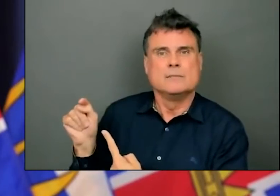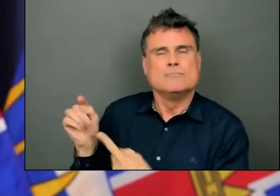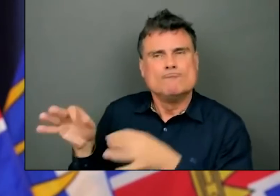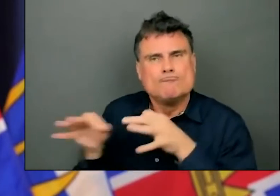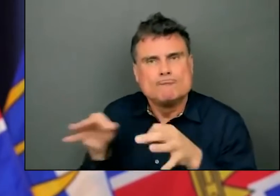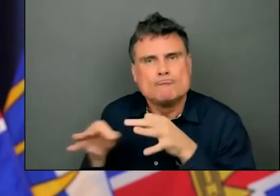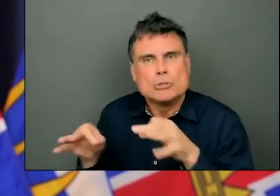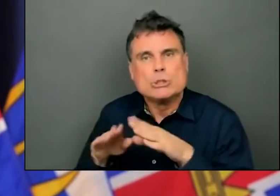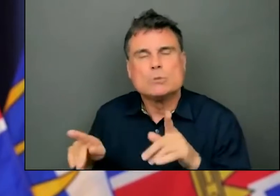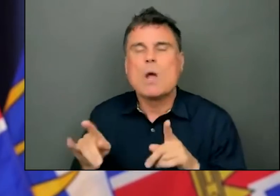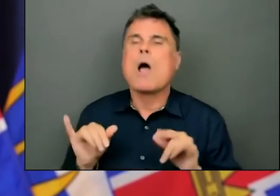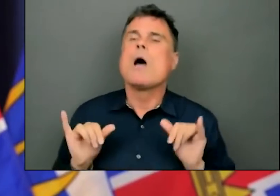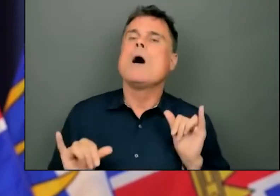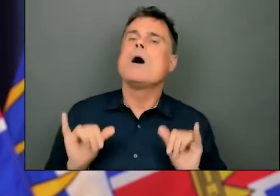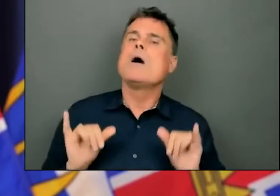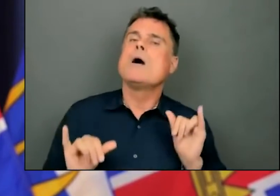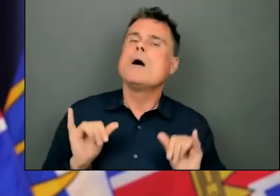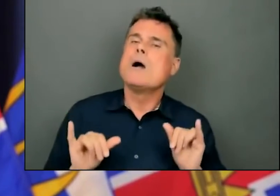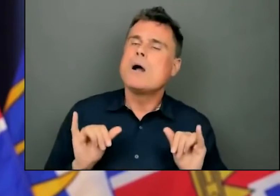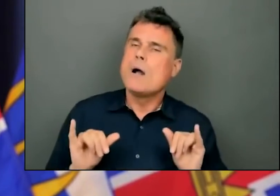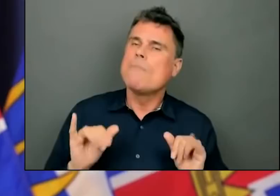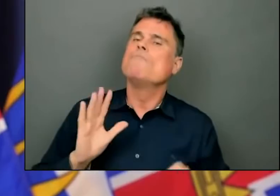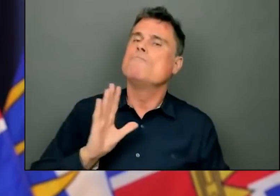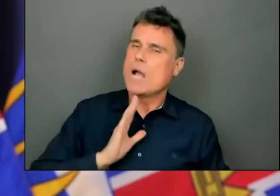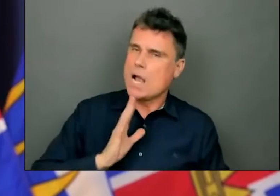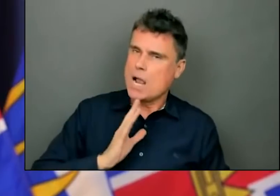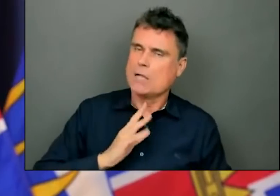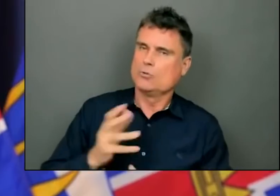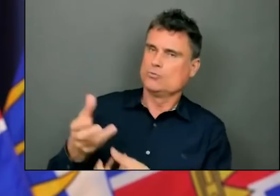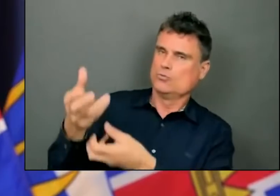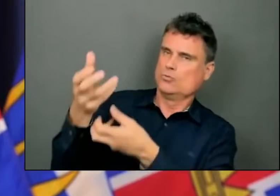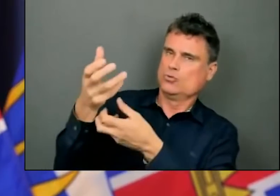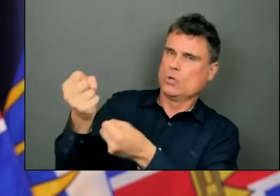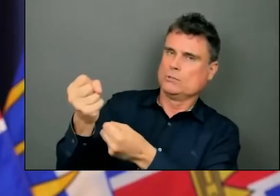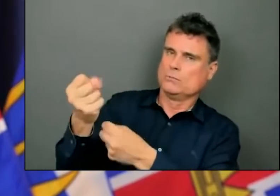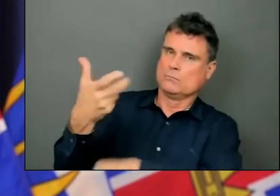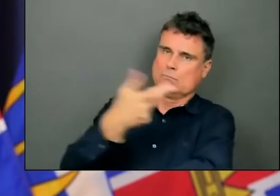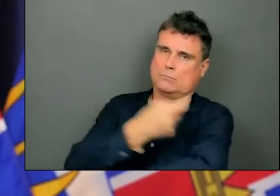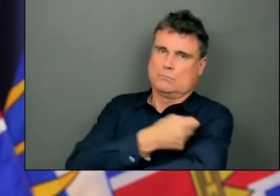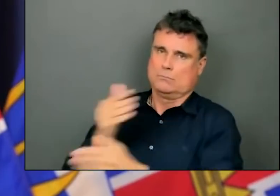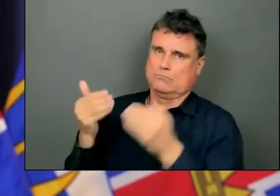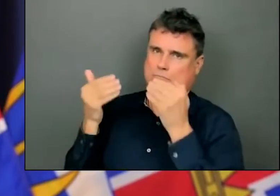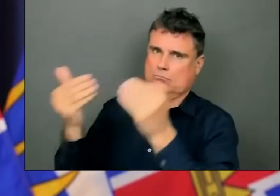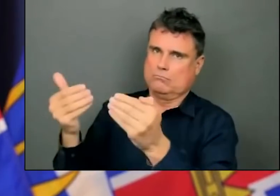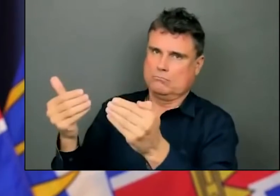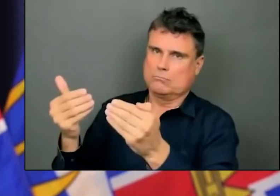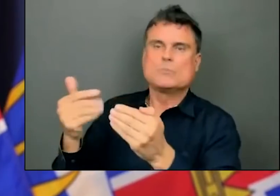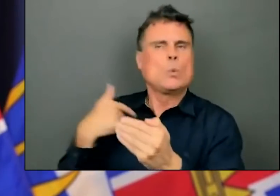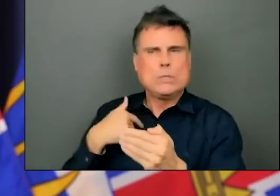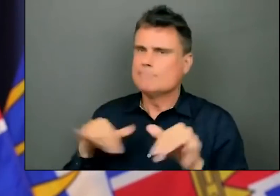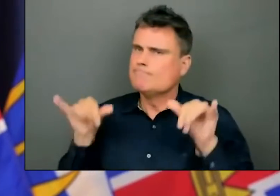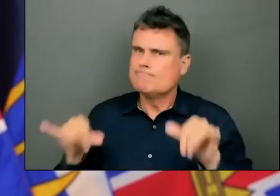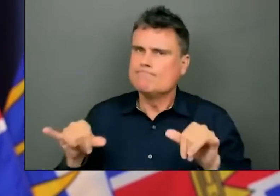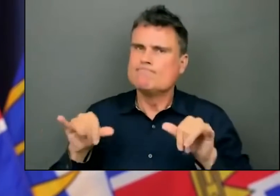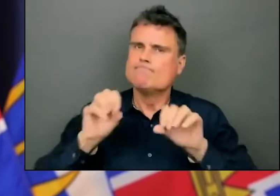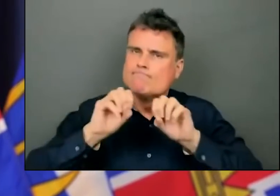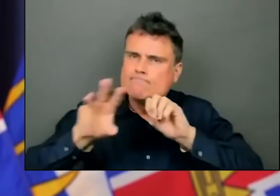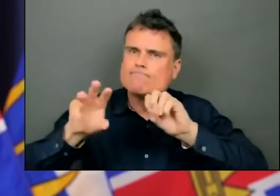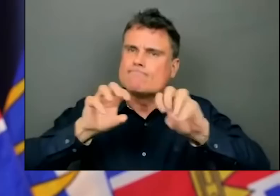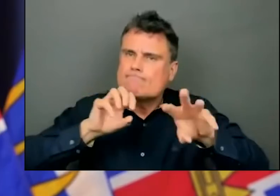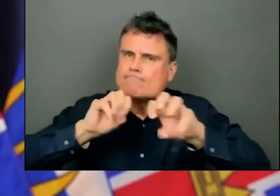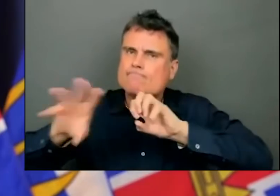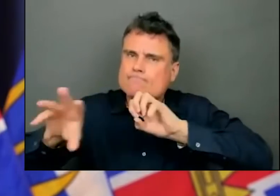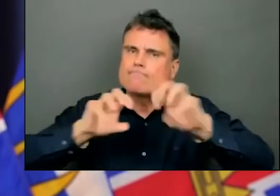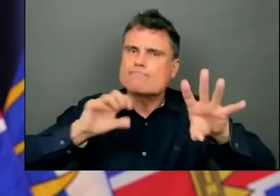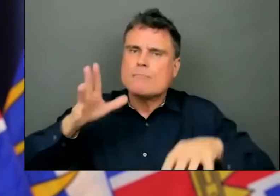and to share with parents. So we will continue to really focus on addressing those needs for families and for parents and for children.